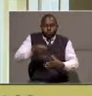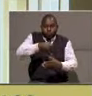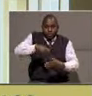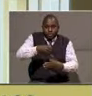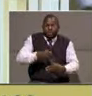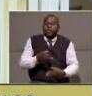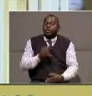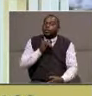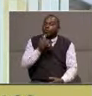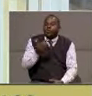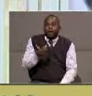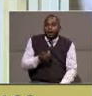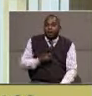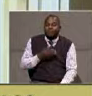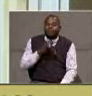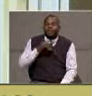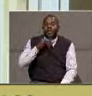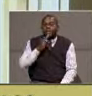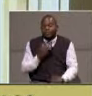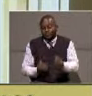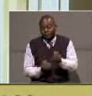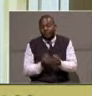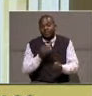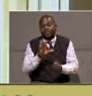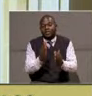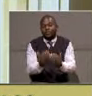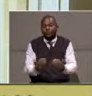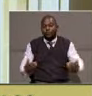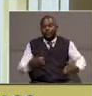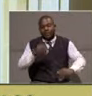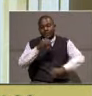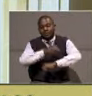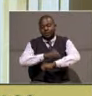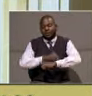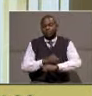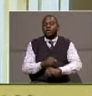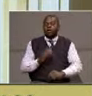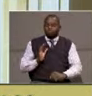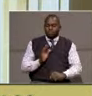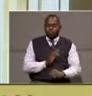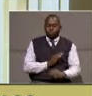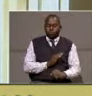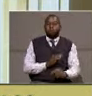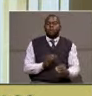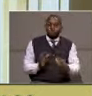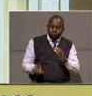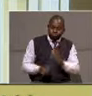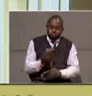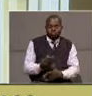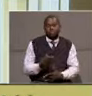have enough to support their children at school. So we sat down with the board and put a moderate